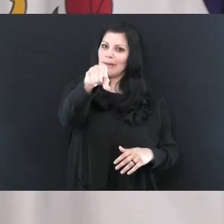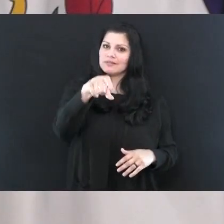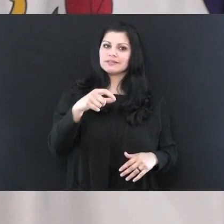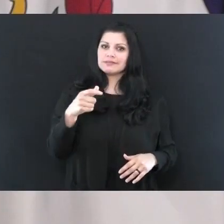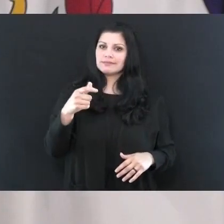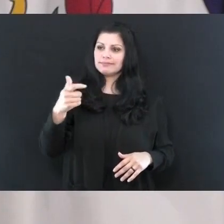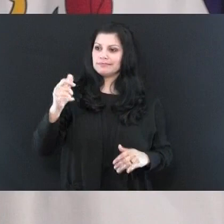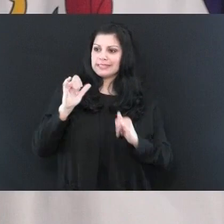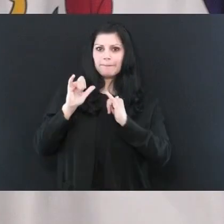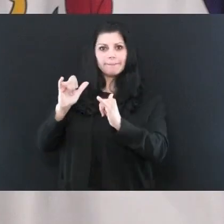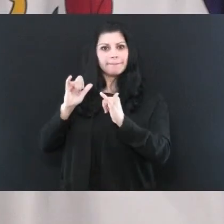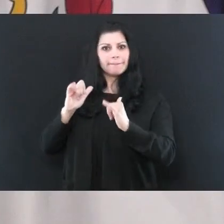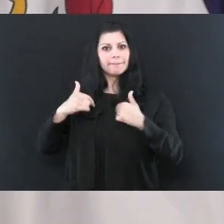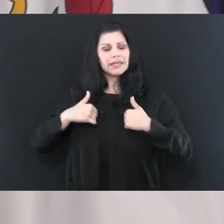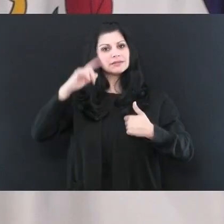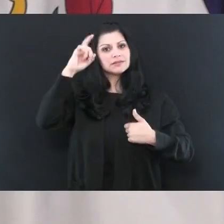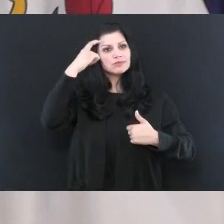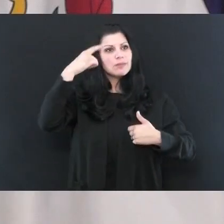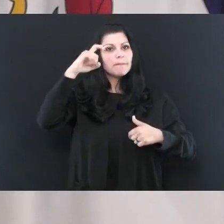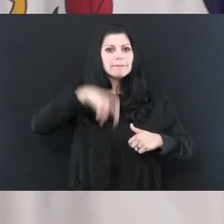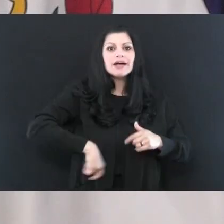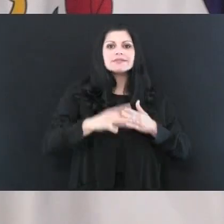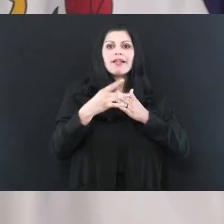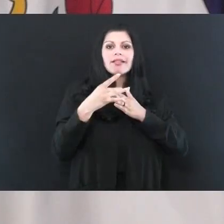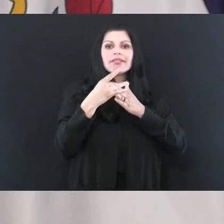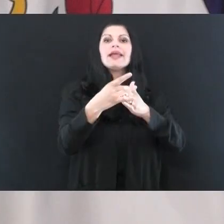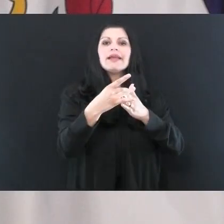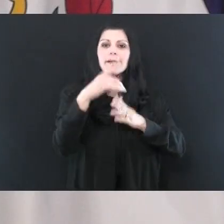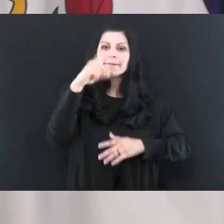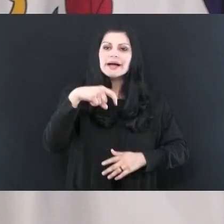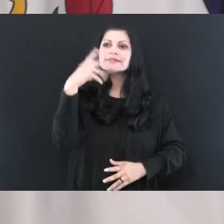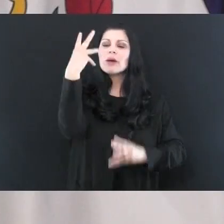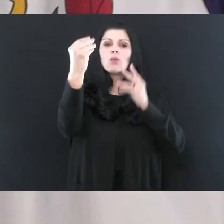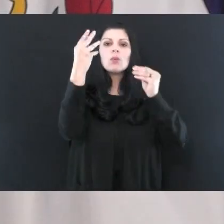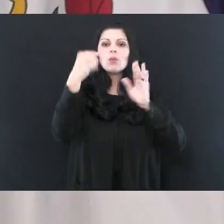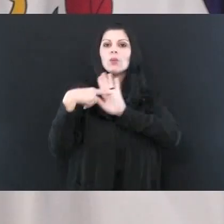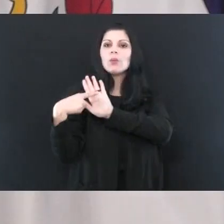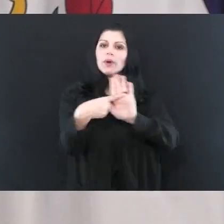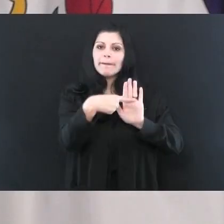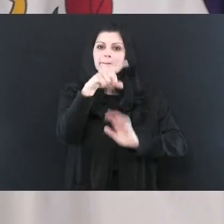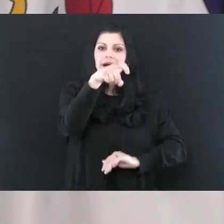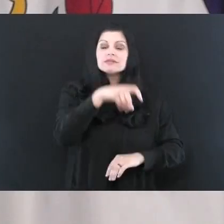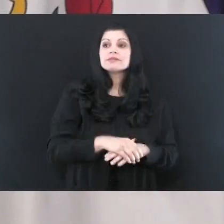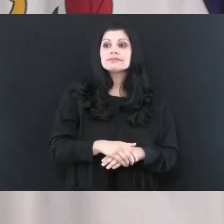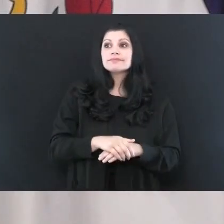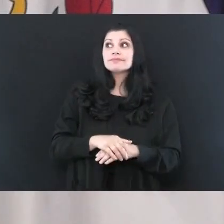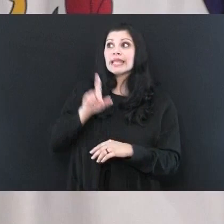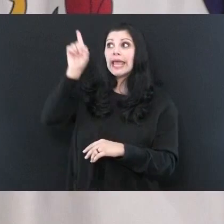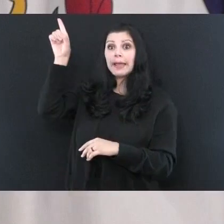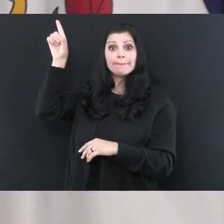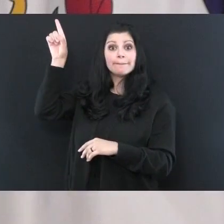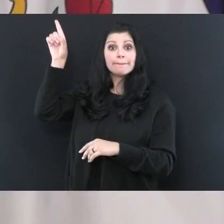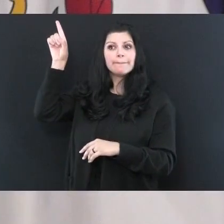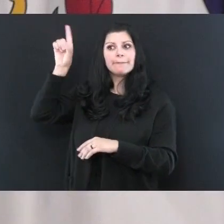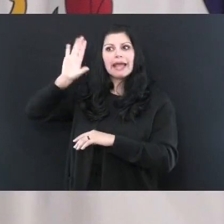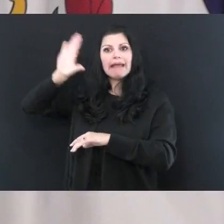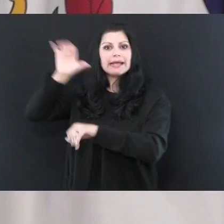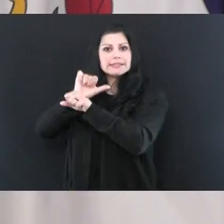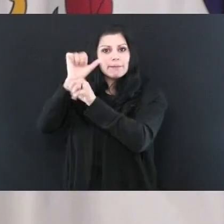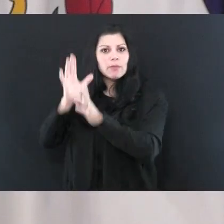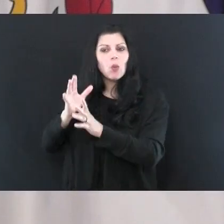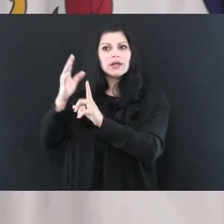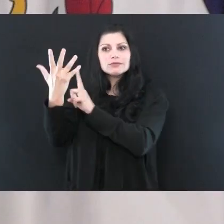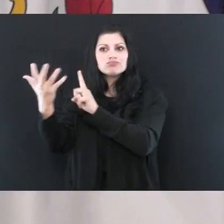risk. But his people that are around him, and he, and maybe me too, we can all do